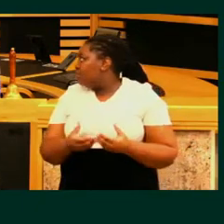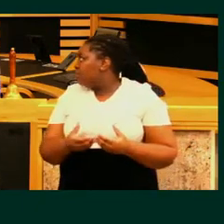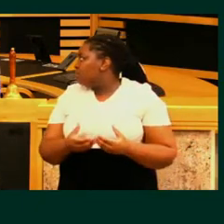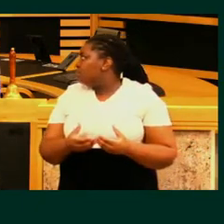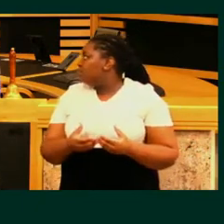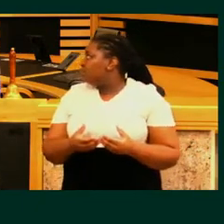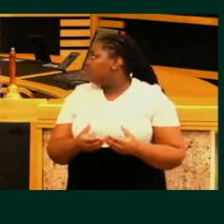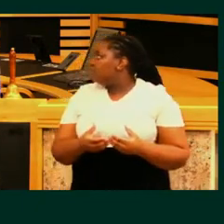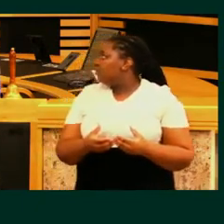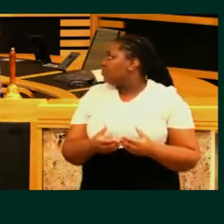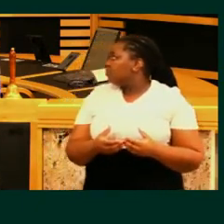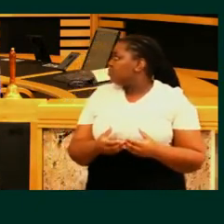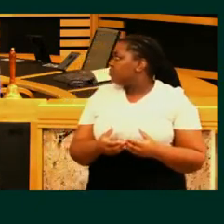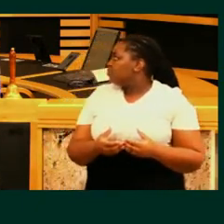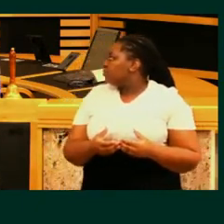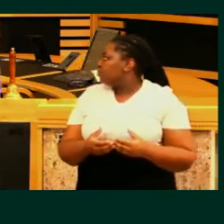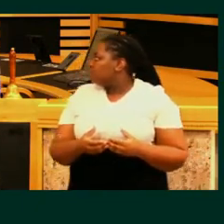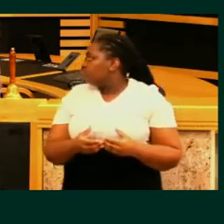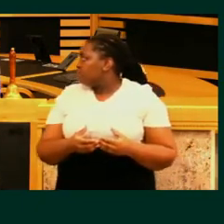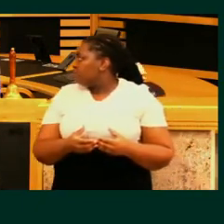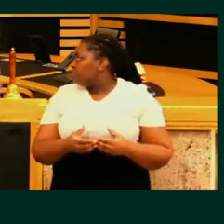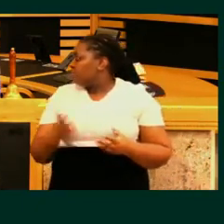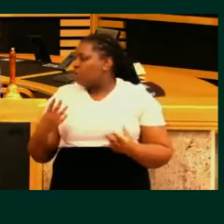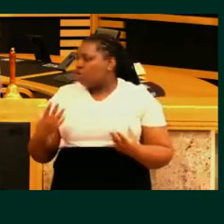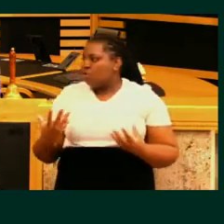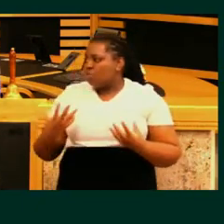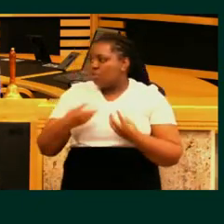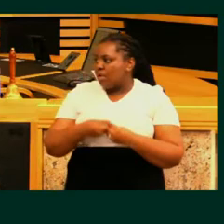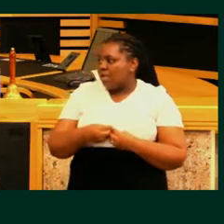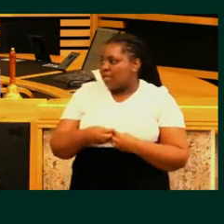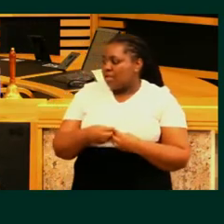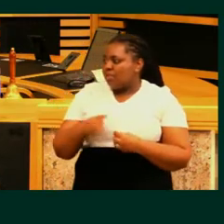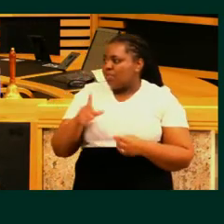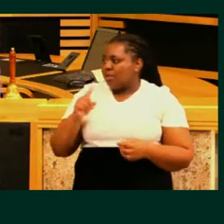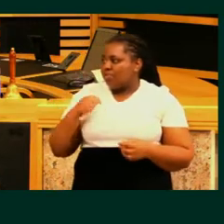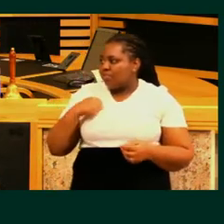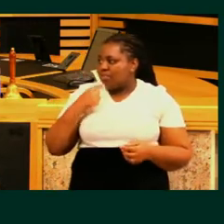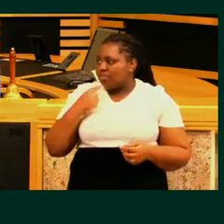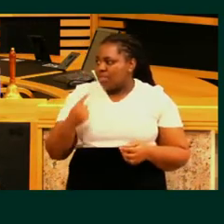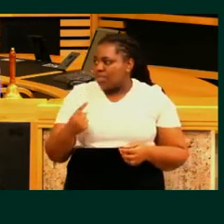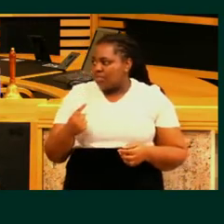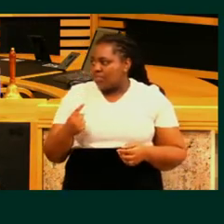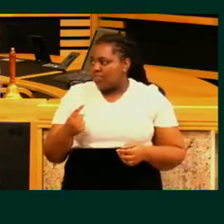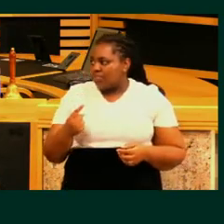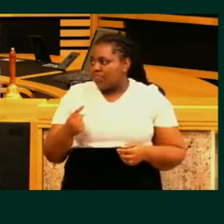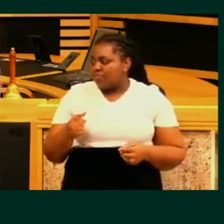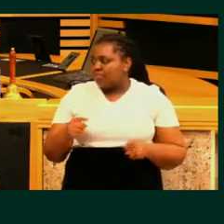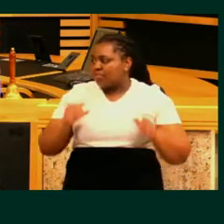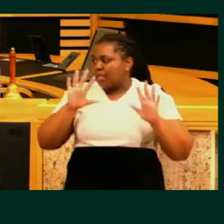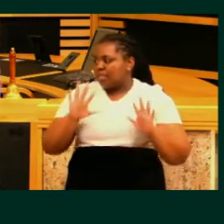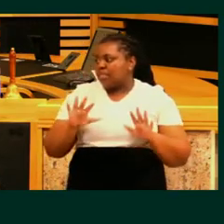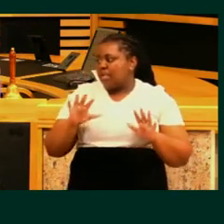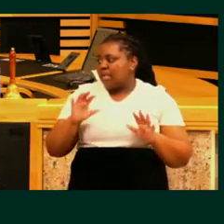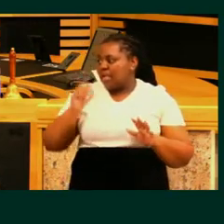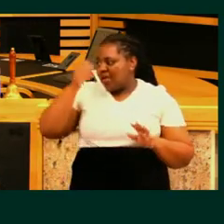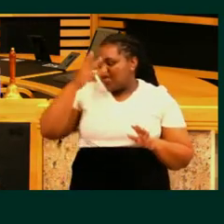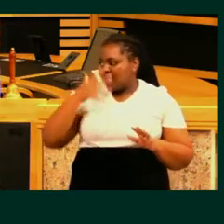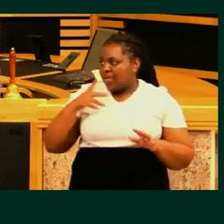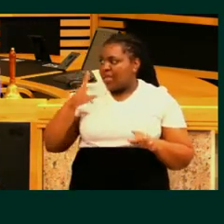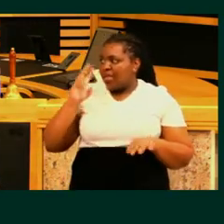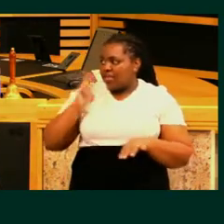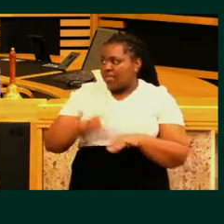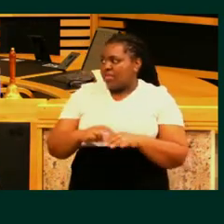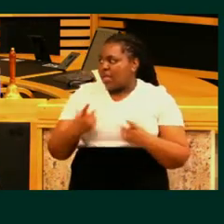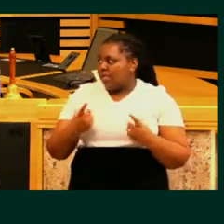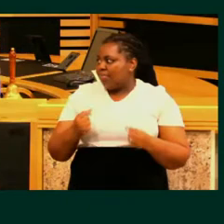introducing this particular motion I said that United Nations when it is said out of the 10 African countries first to implement this one